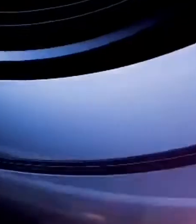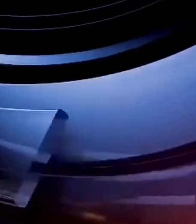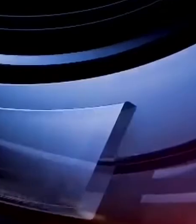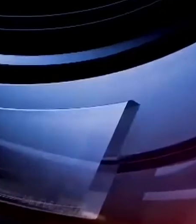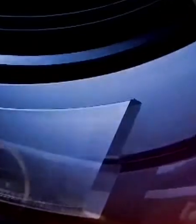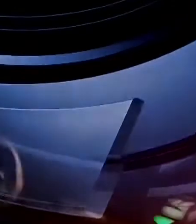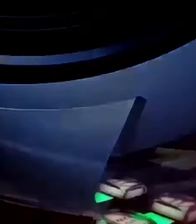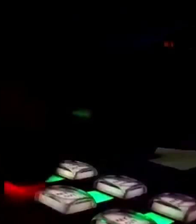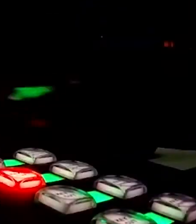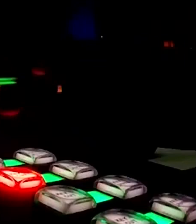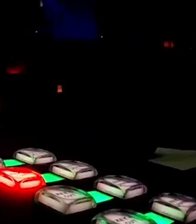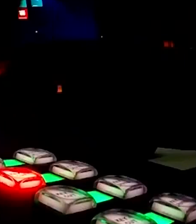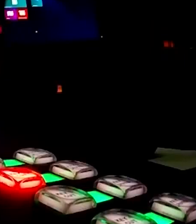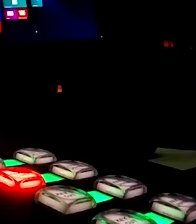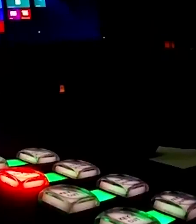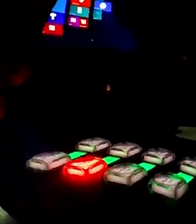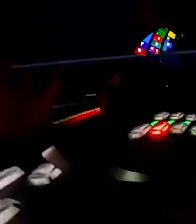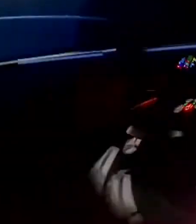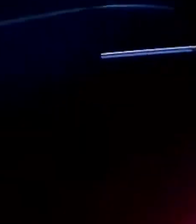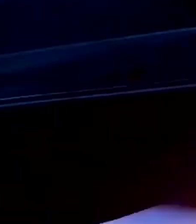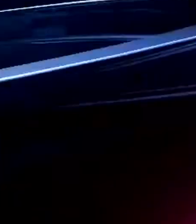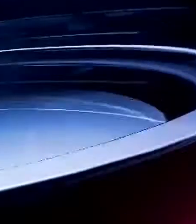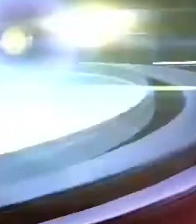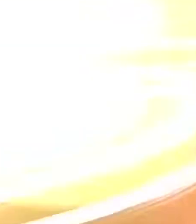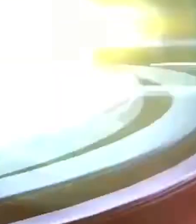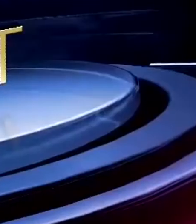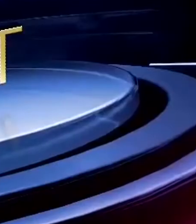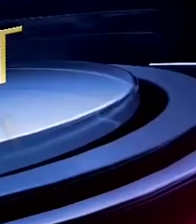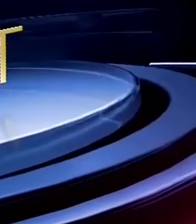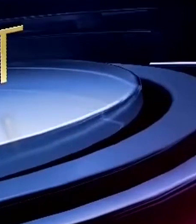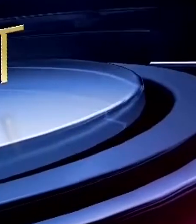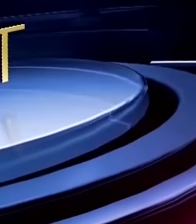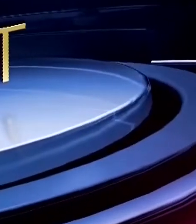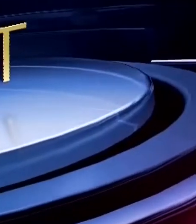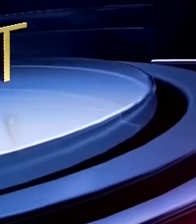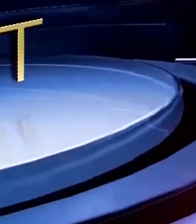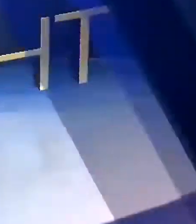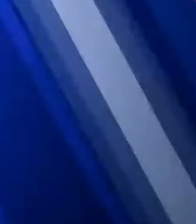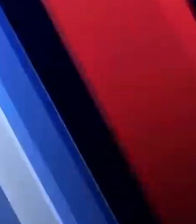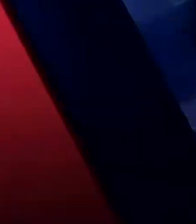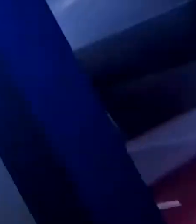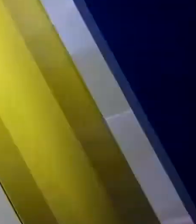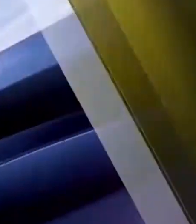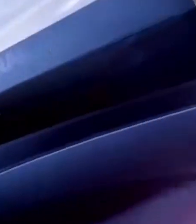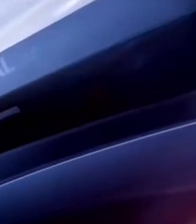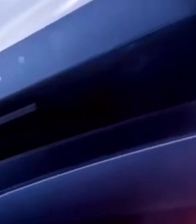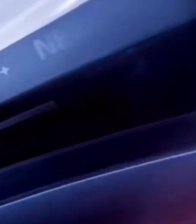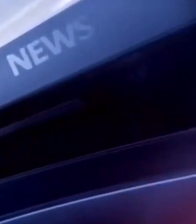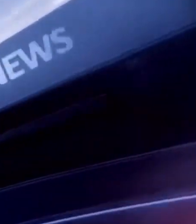Broadcasting from our studios in the Pine St. Michael, this is CBC Newsnight, starting now.